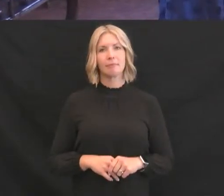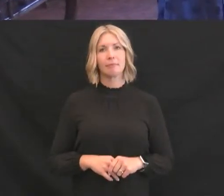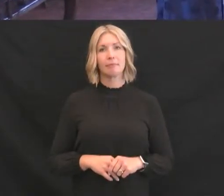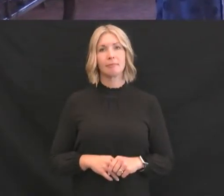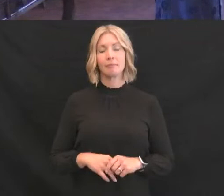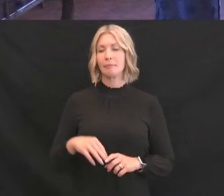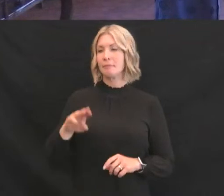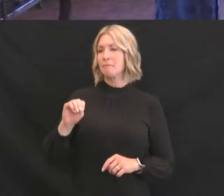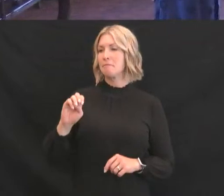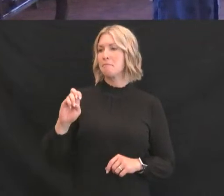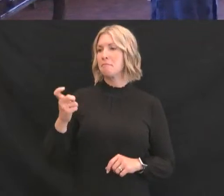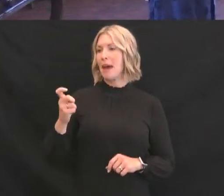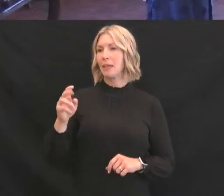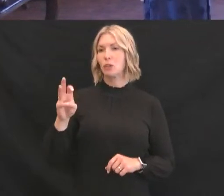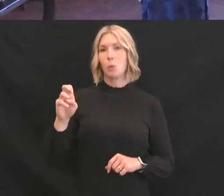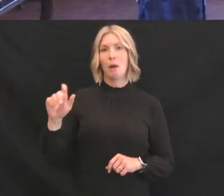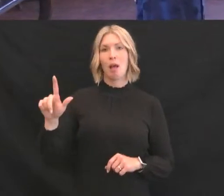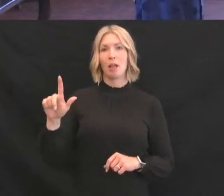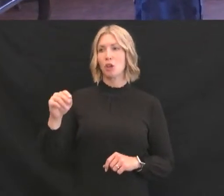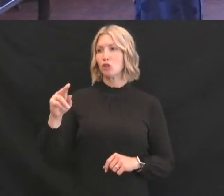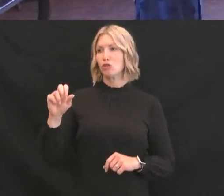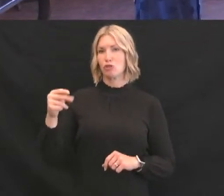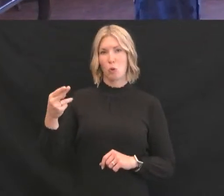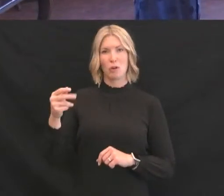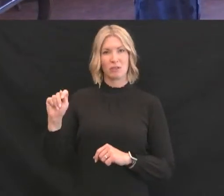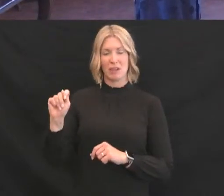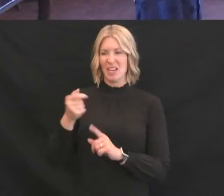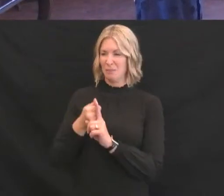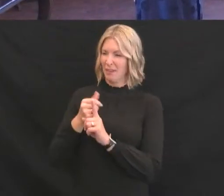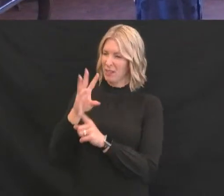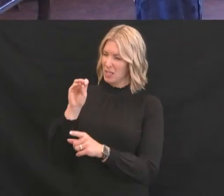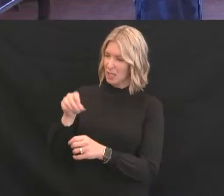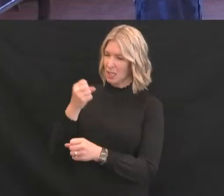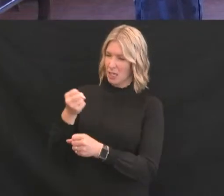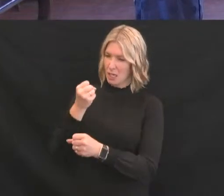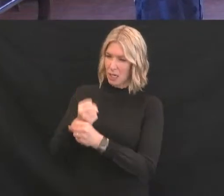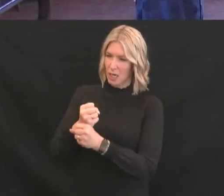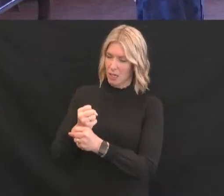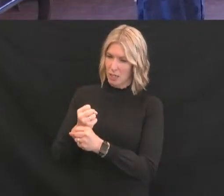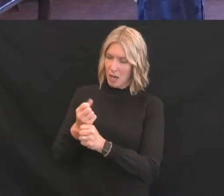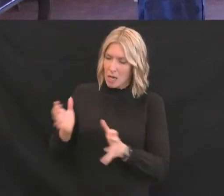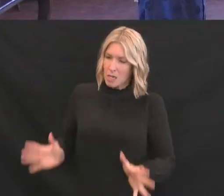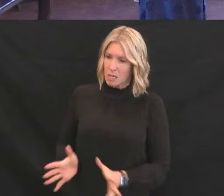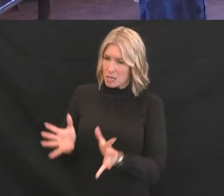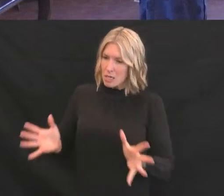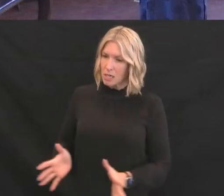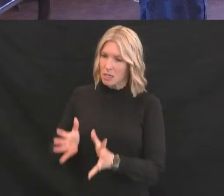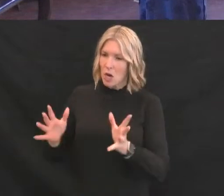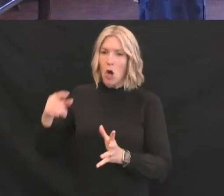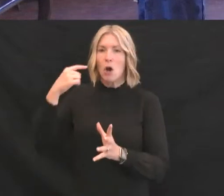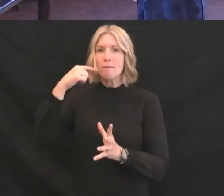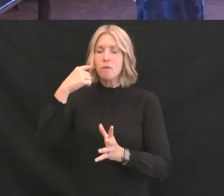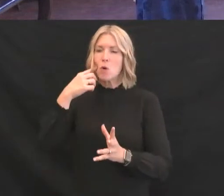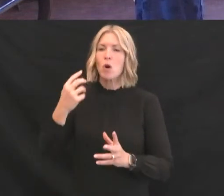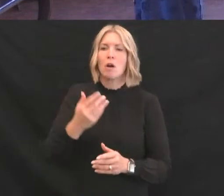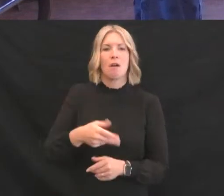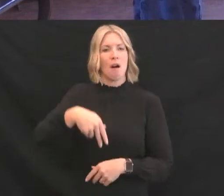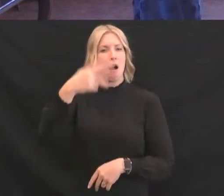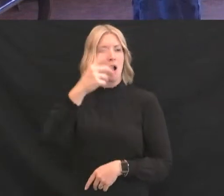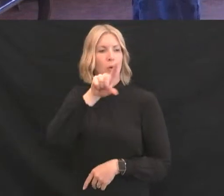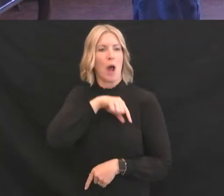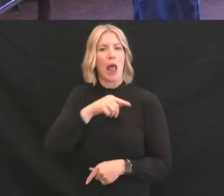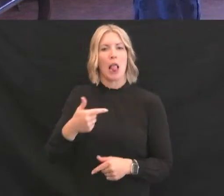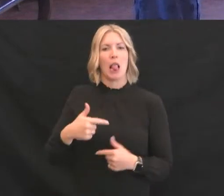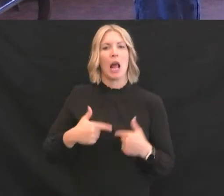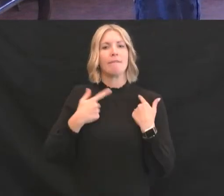Maxwell Short has spent 6 decades advocating for the quality of life of fishing families across Newfoundland and Labrador.